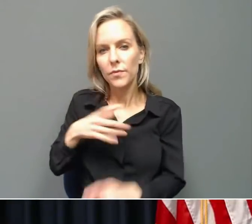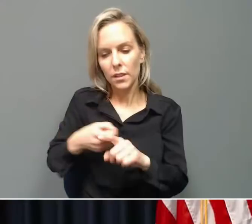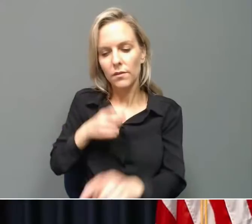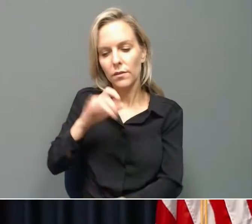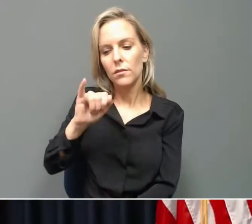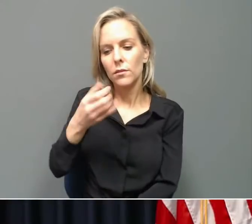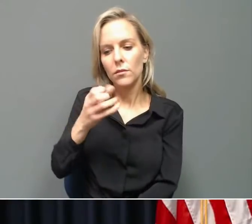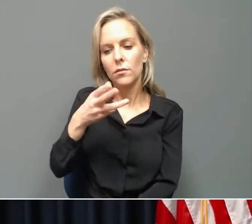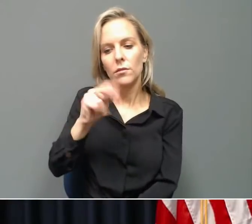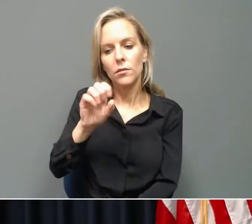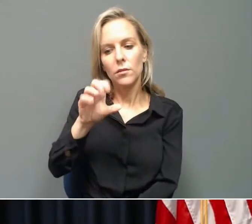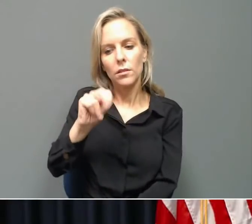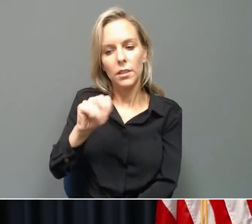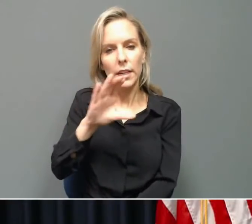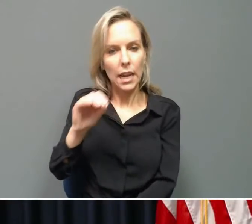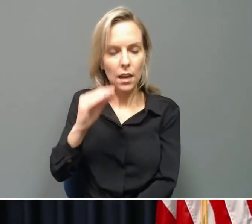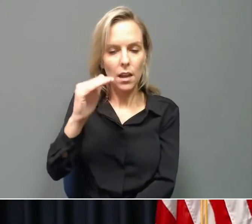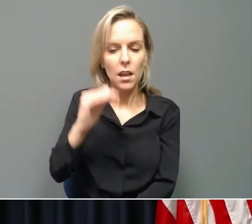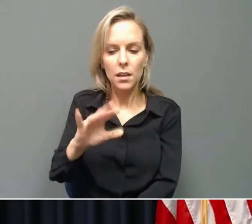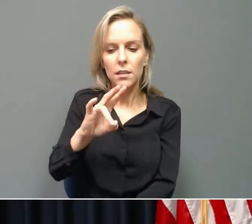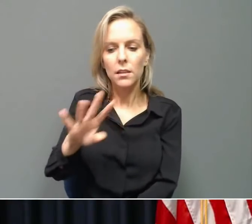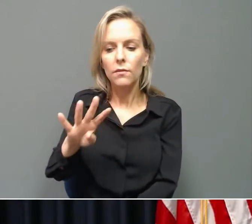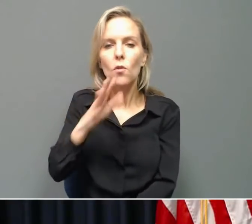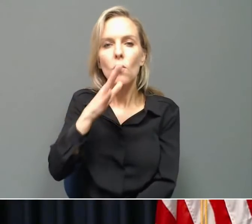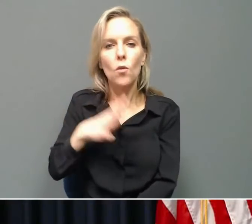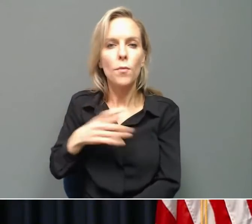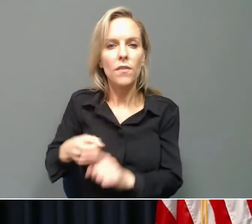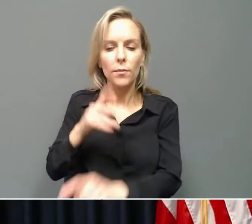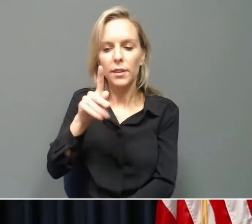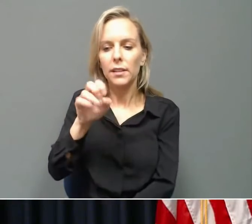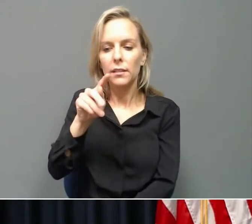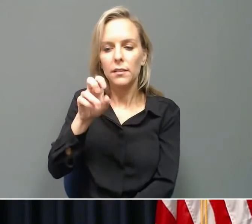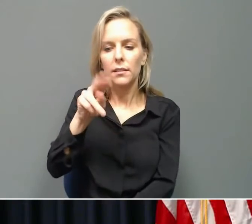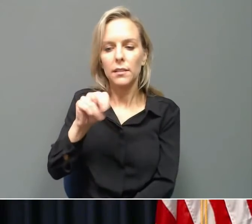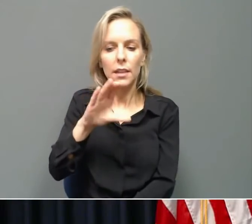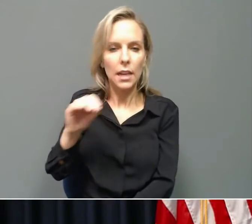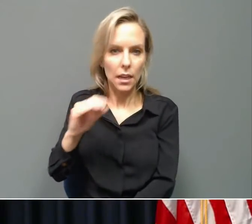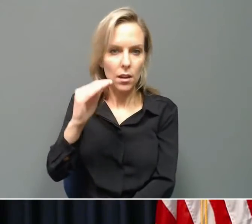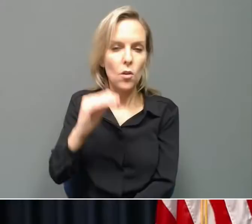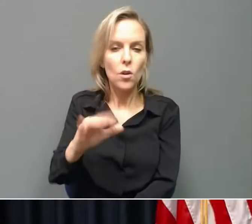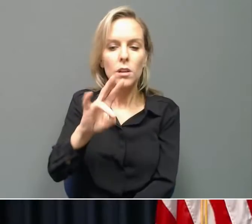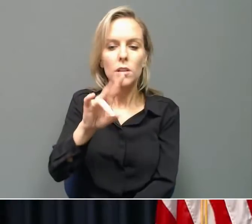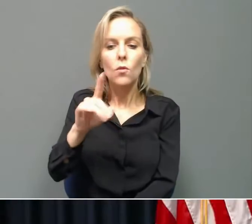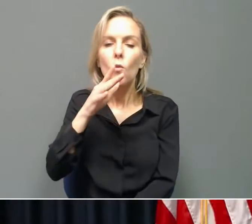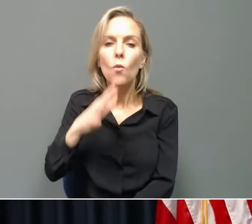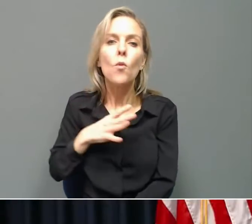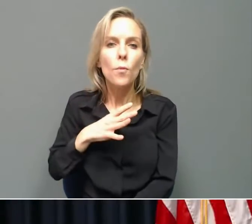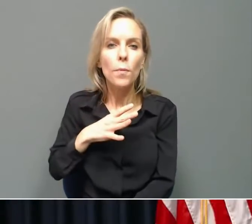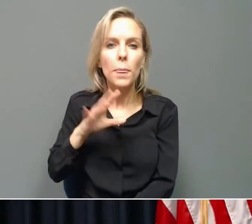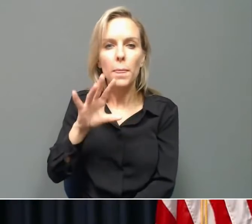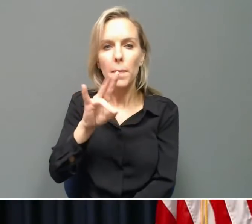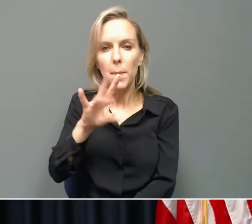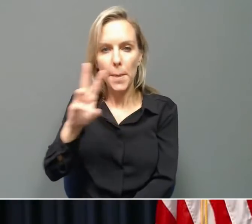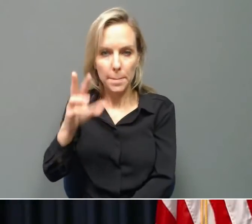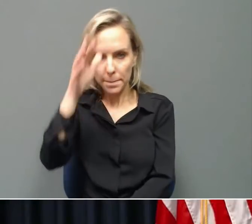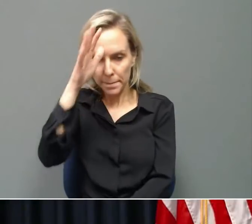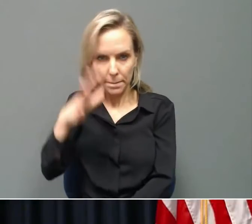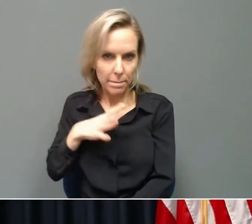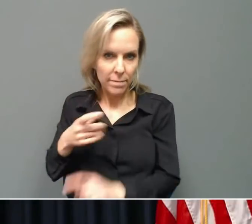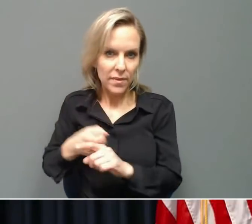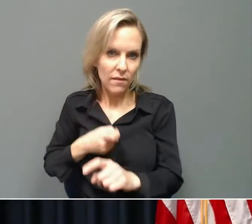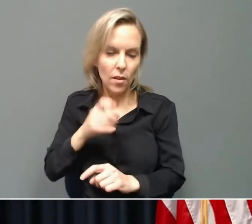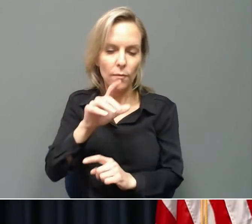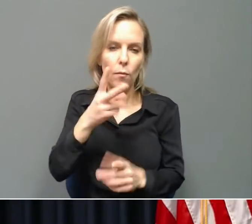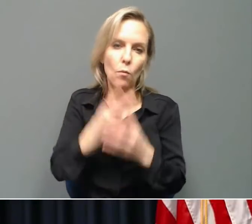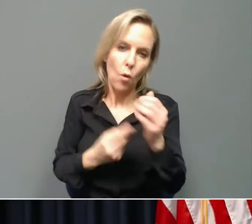County, a 74-year-old woman from Kenton County, a 71-year-old woman and a 76-year-old man, both from Laurel